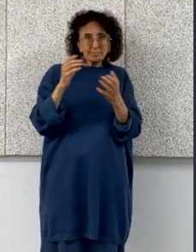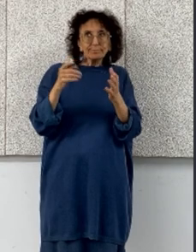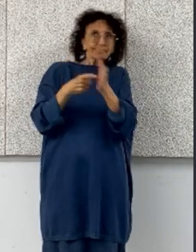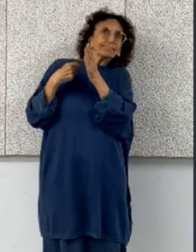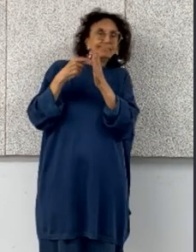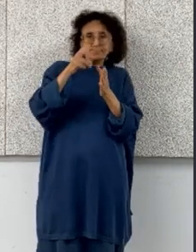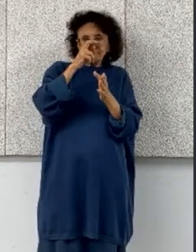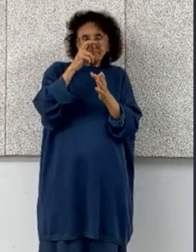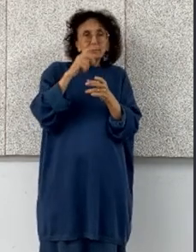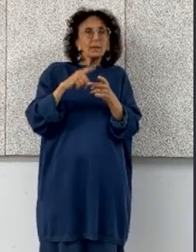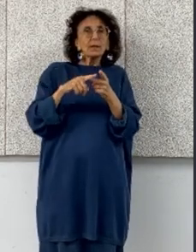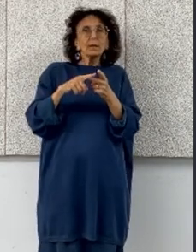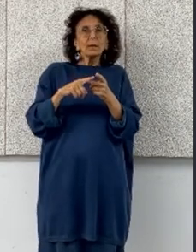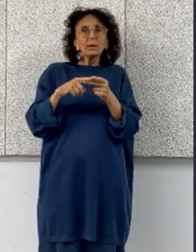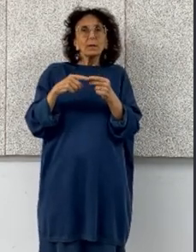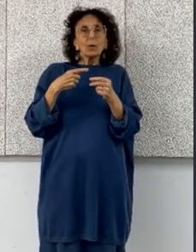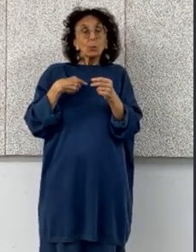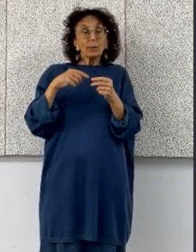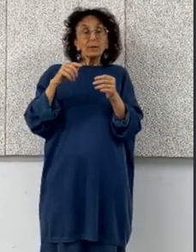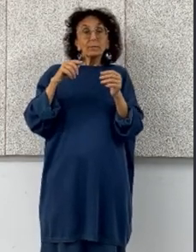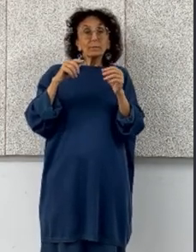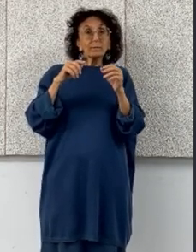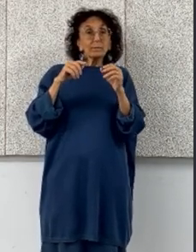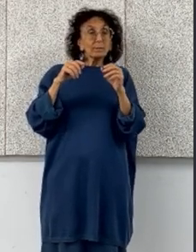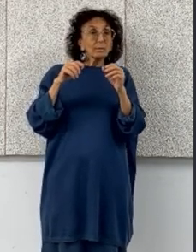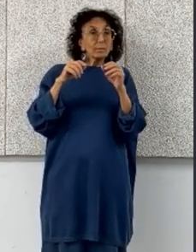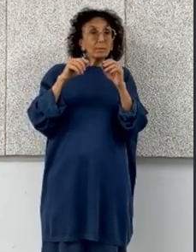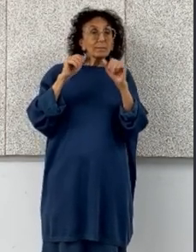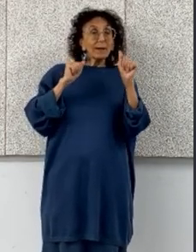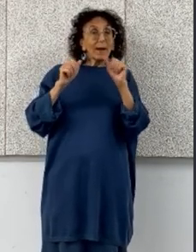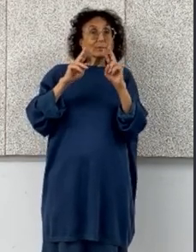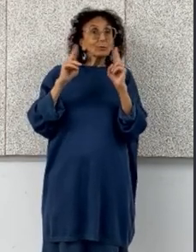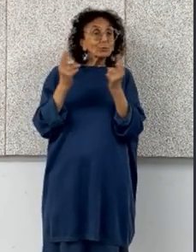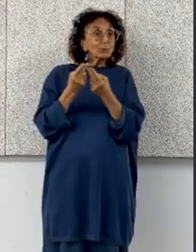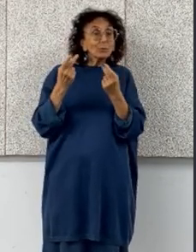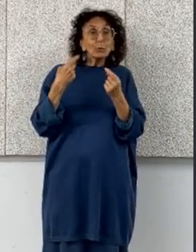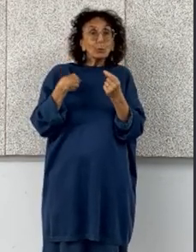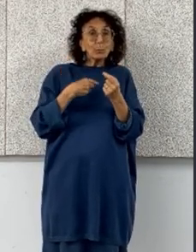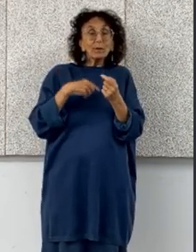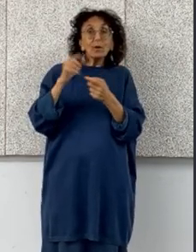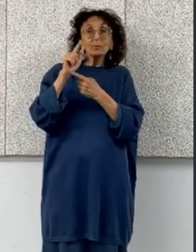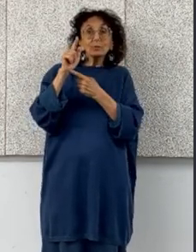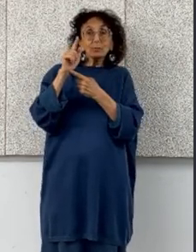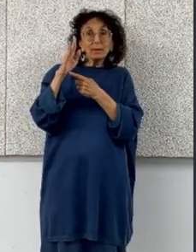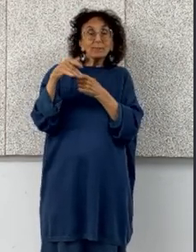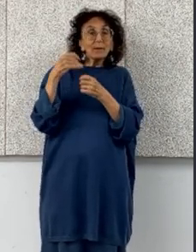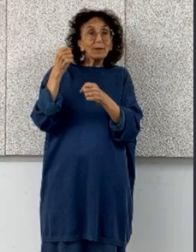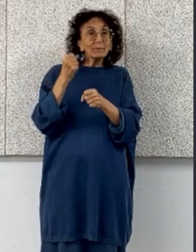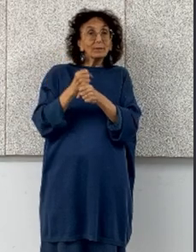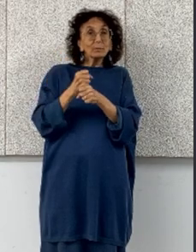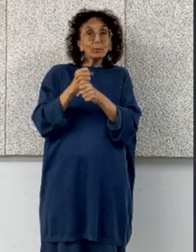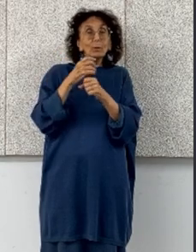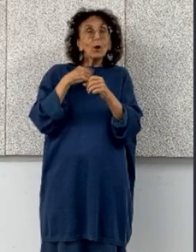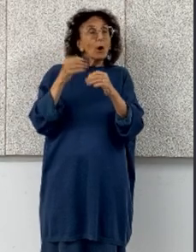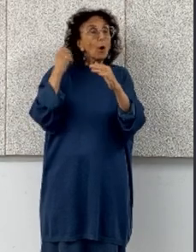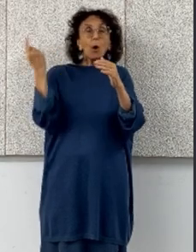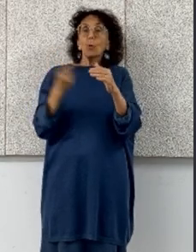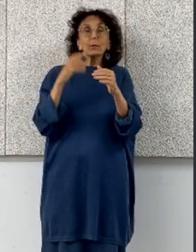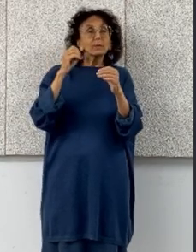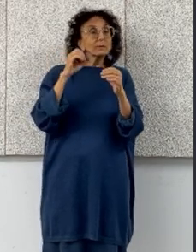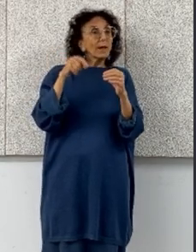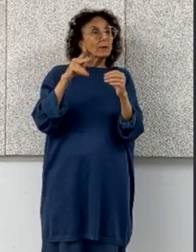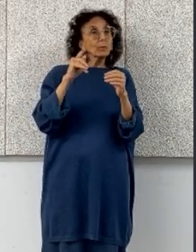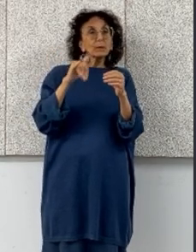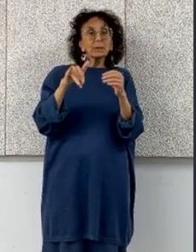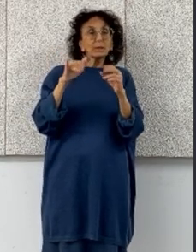And with the Actors Union, we are 25 years old because we have produced under an equity showcase code for